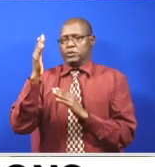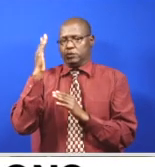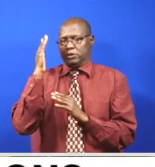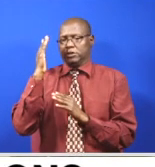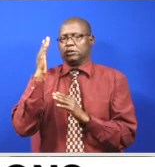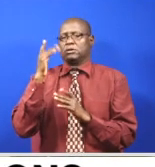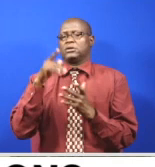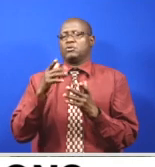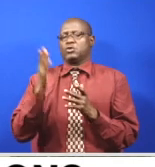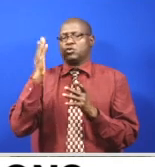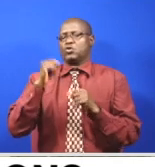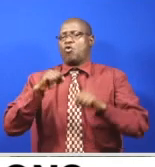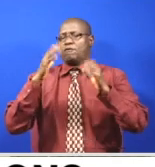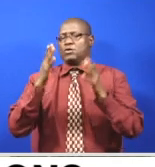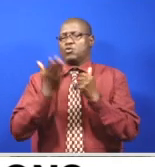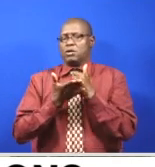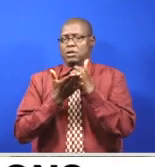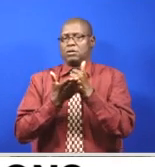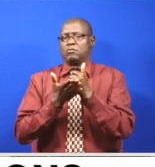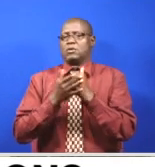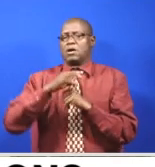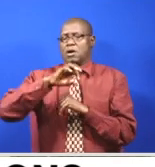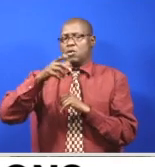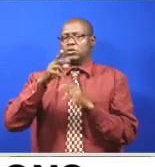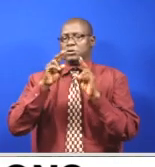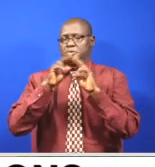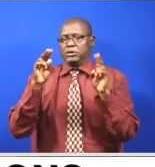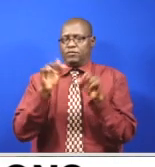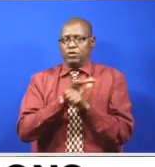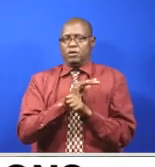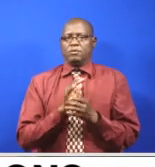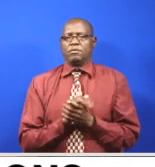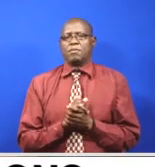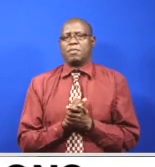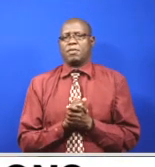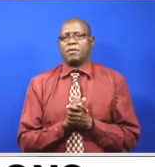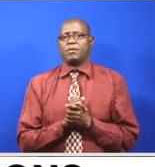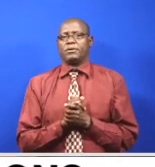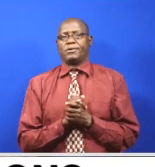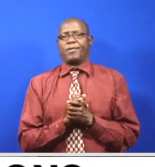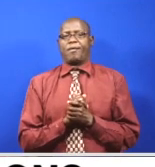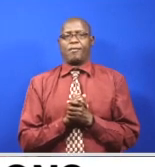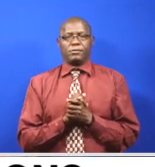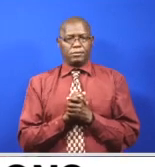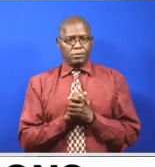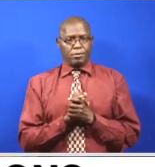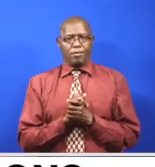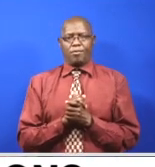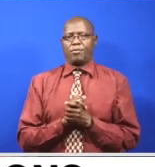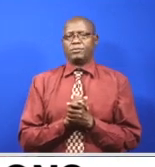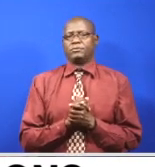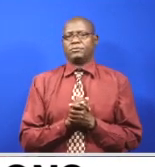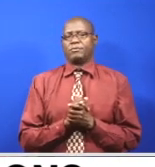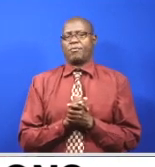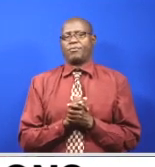security officers will help make the county peaceful. I am just appealing that let us continue